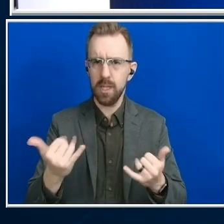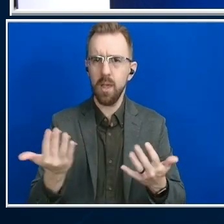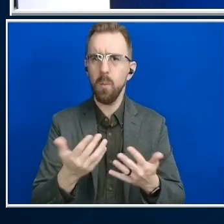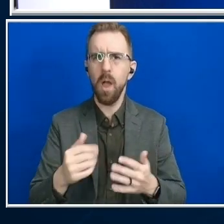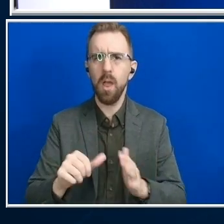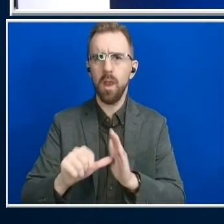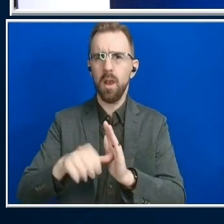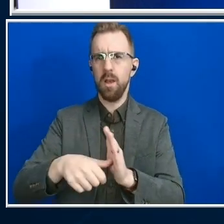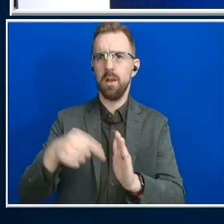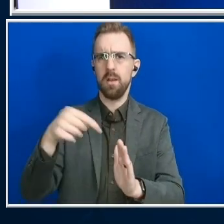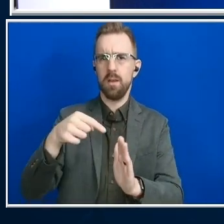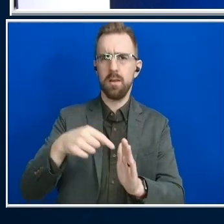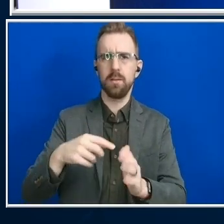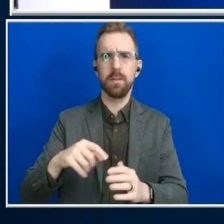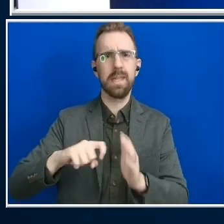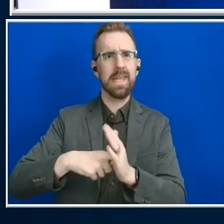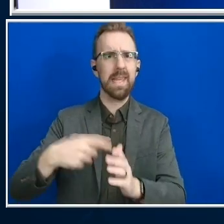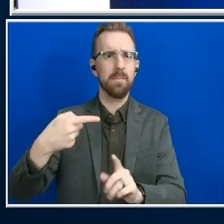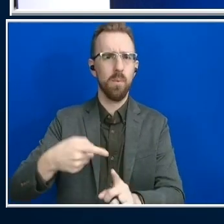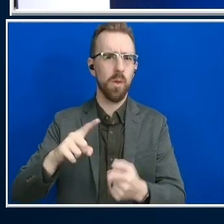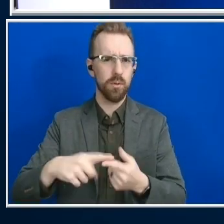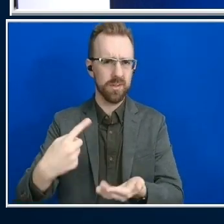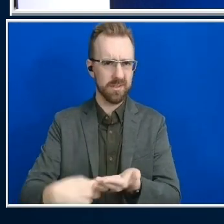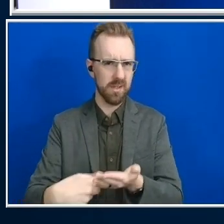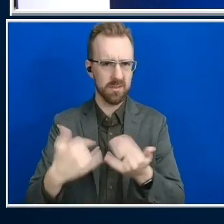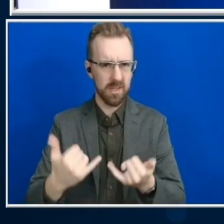What do you want people to really know?